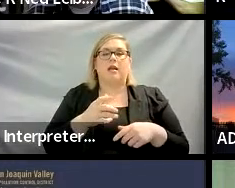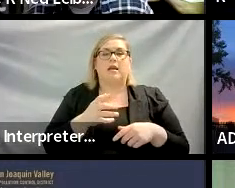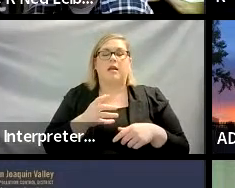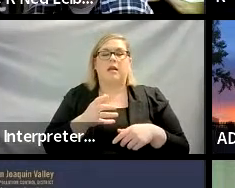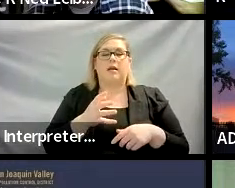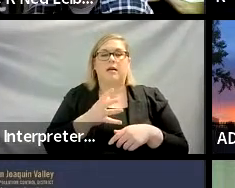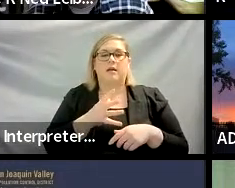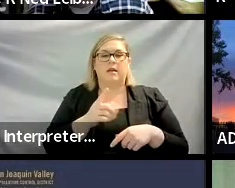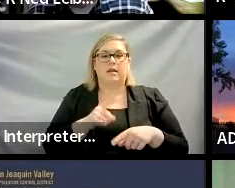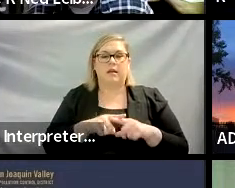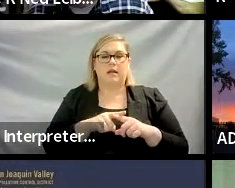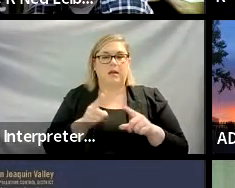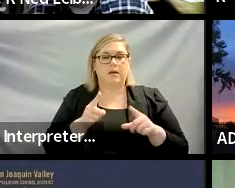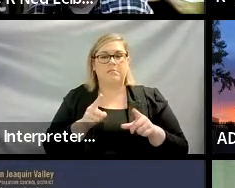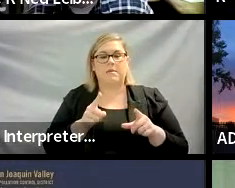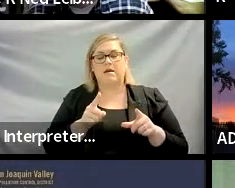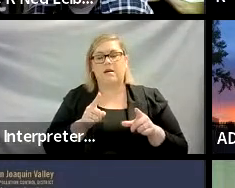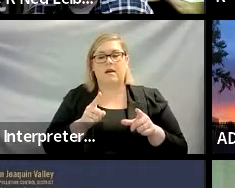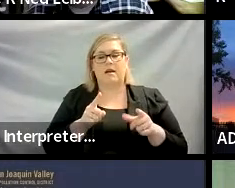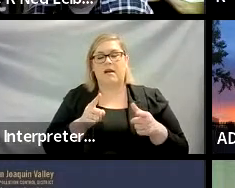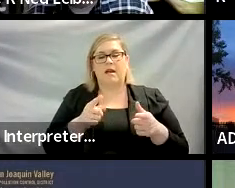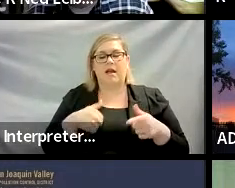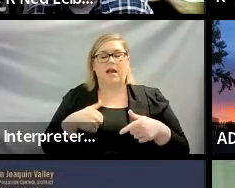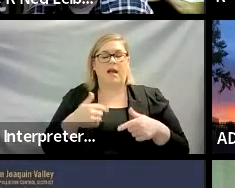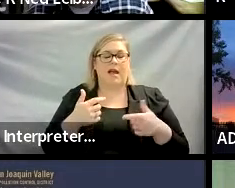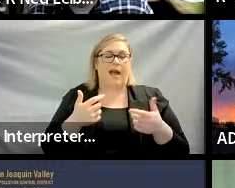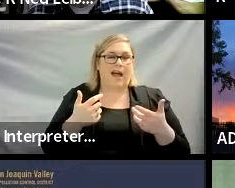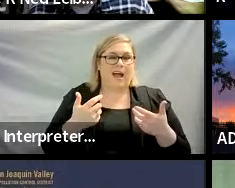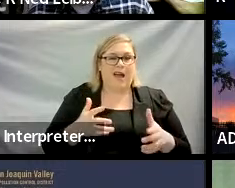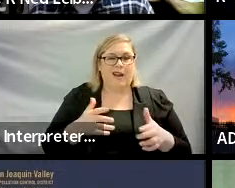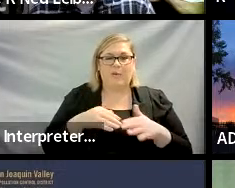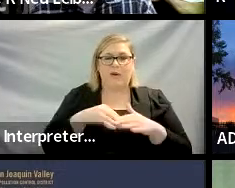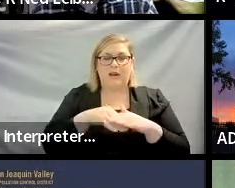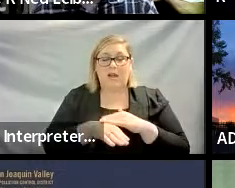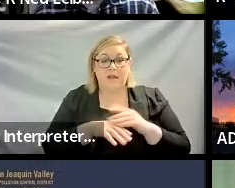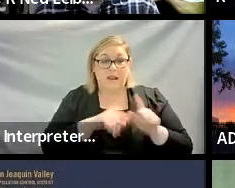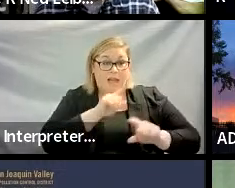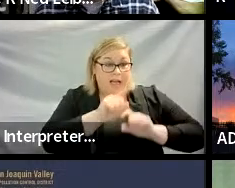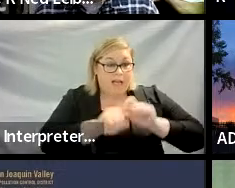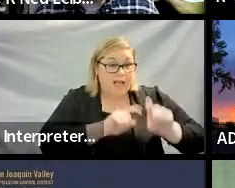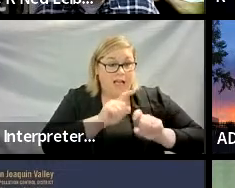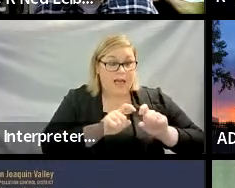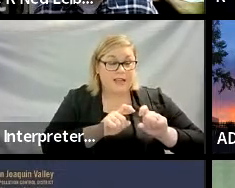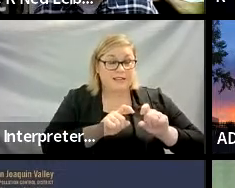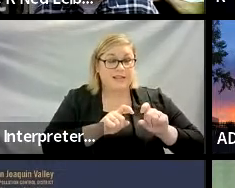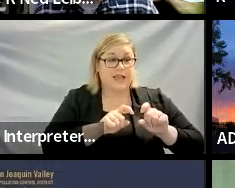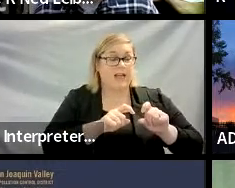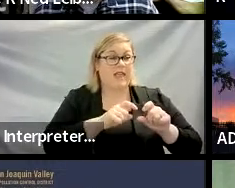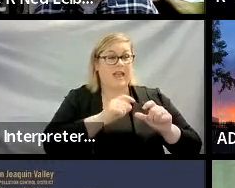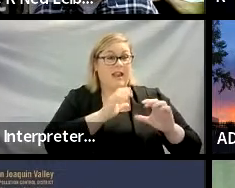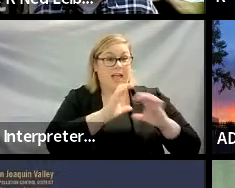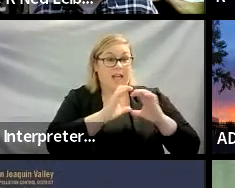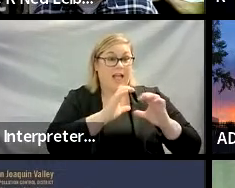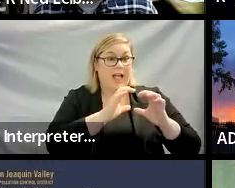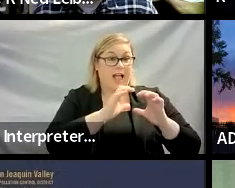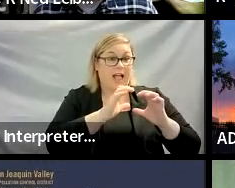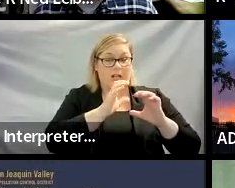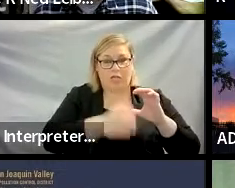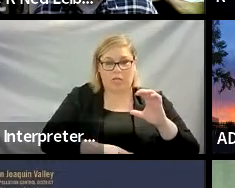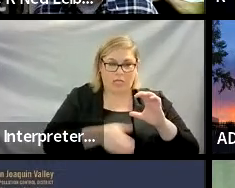for me, I don't want to come in and just ask people and then not speak to them ever again throughout the process. It's more